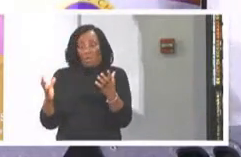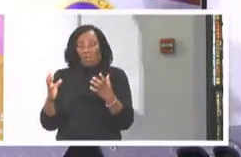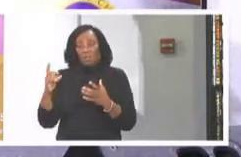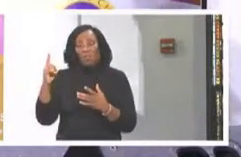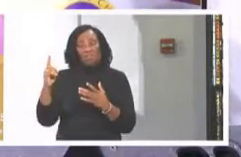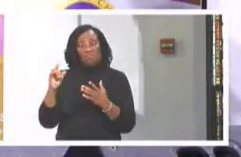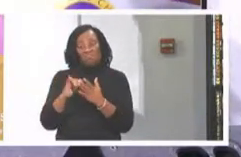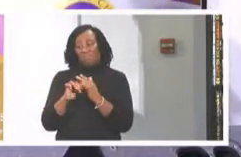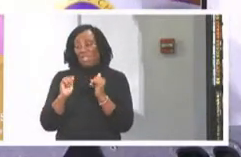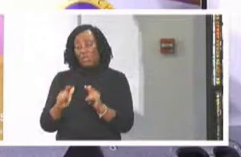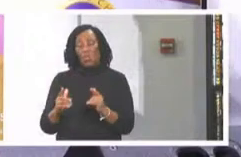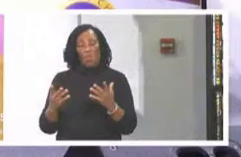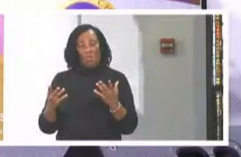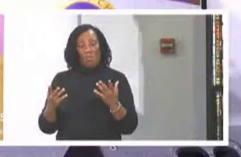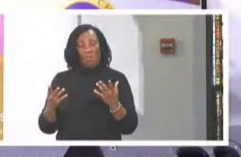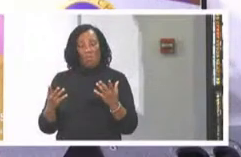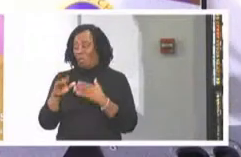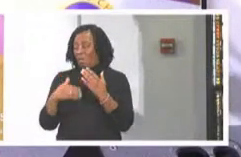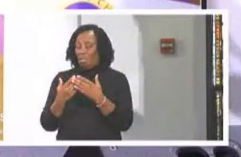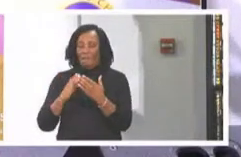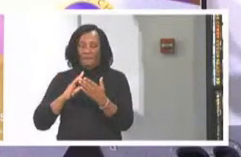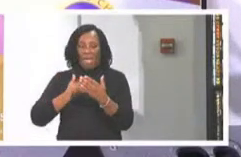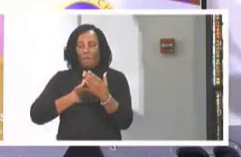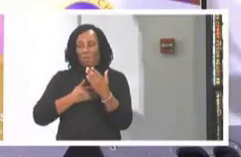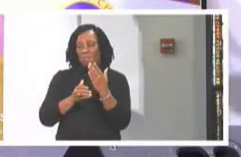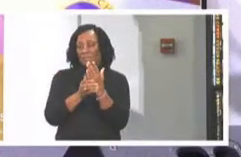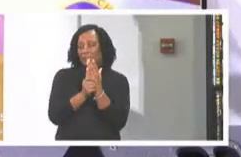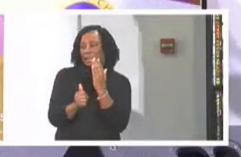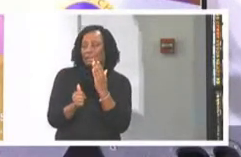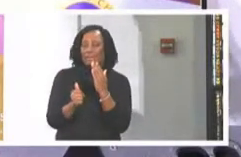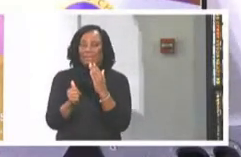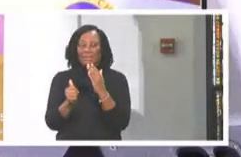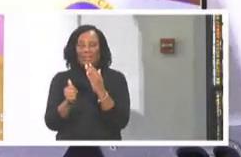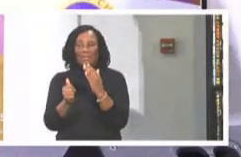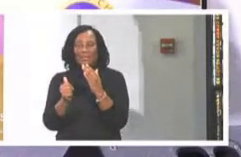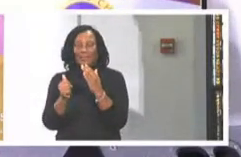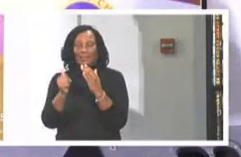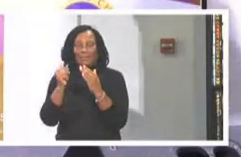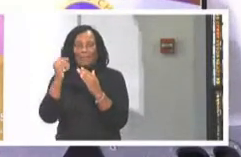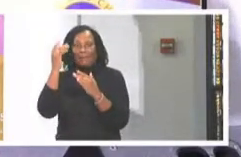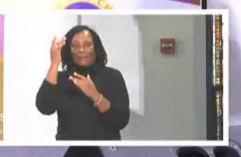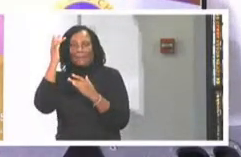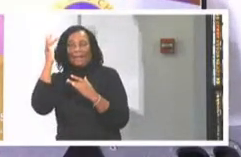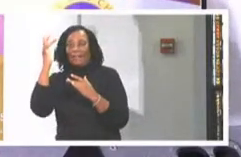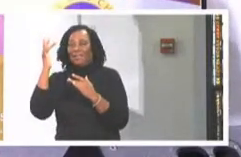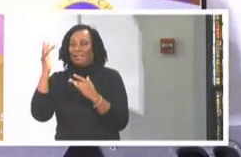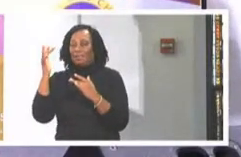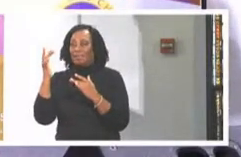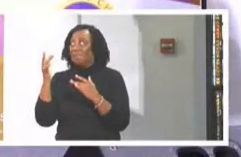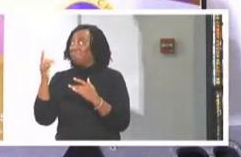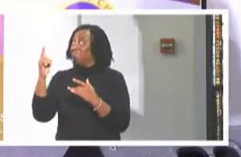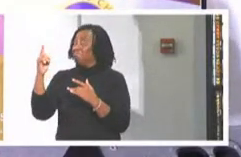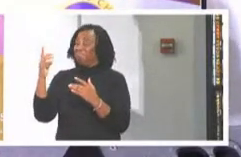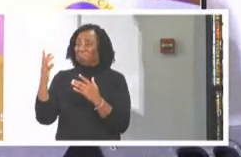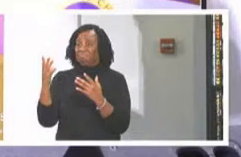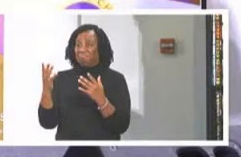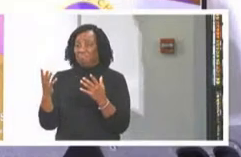With all our skills and all our talent and all our intelligence, all God asks is that you be available to Him.